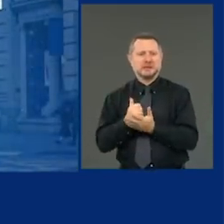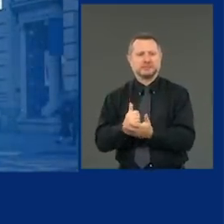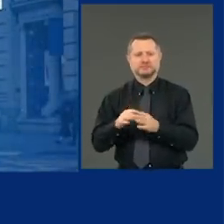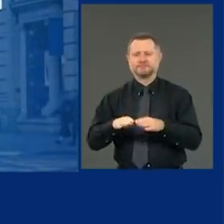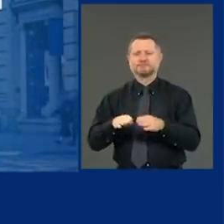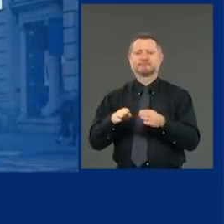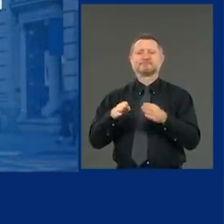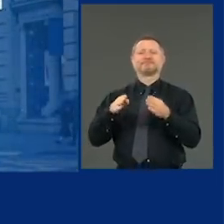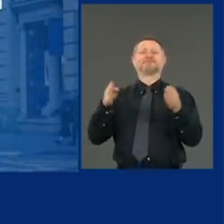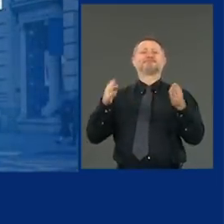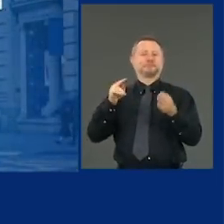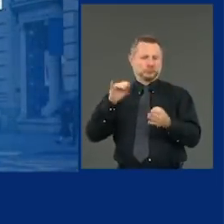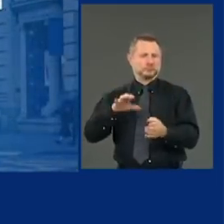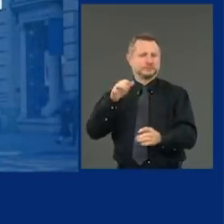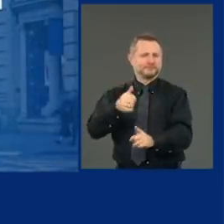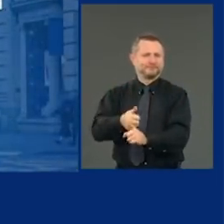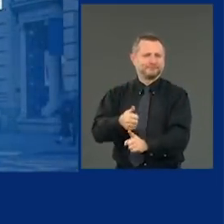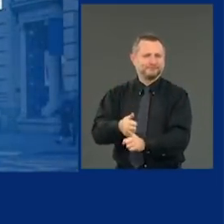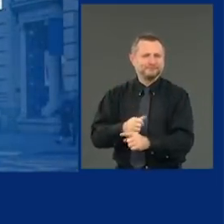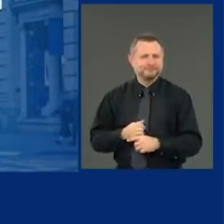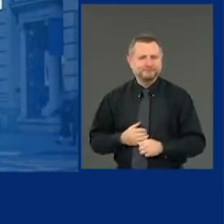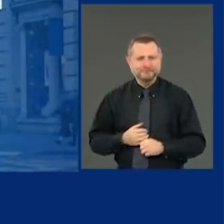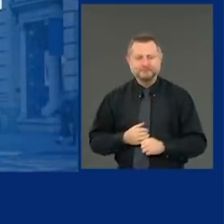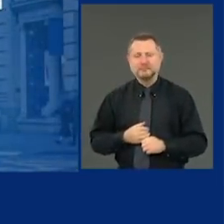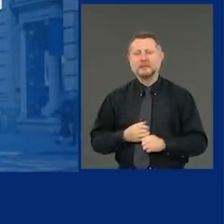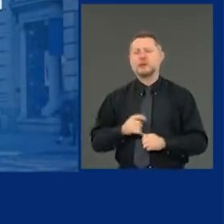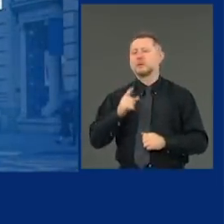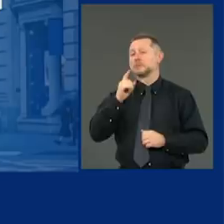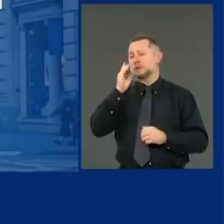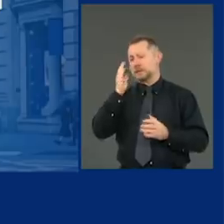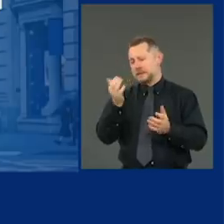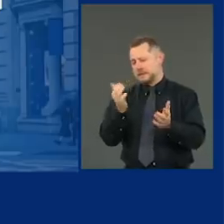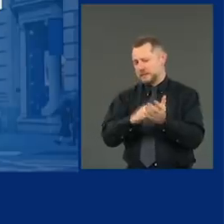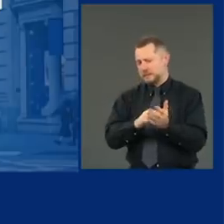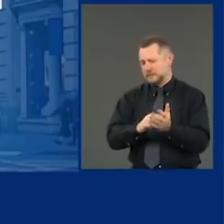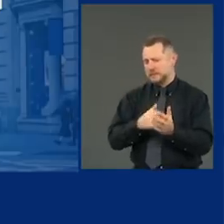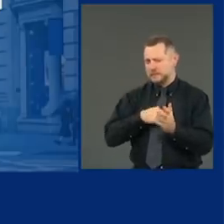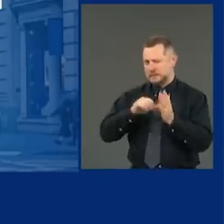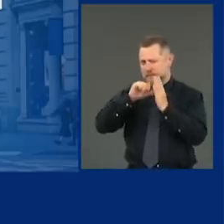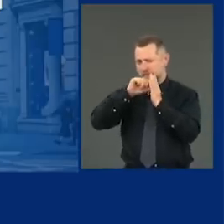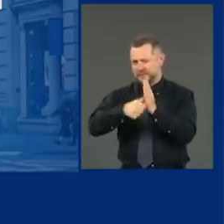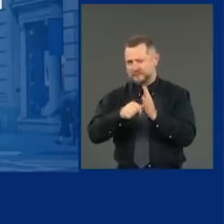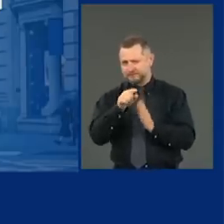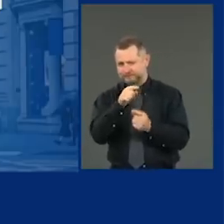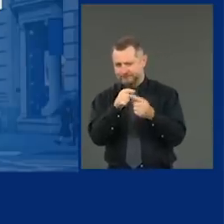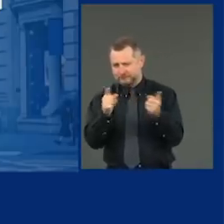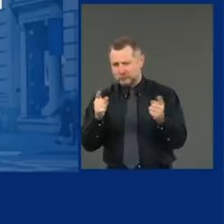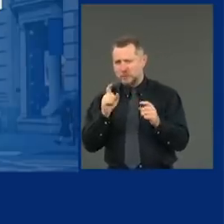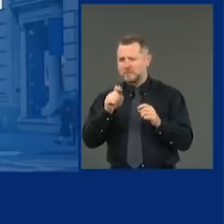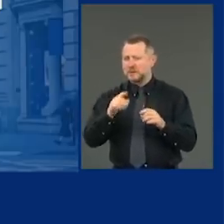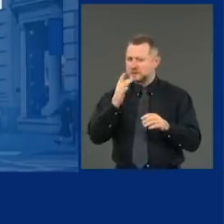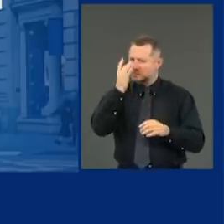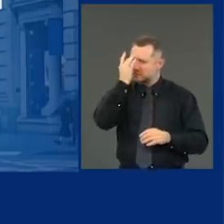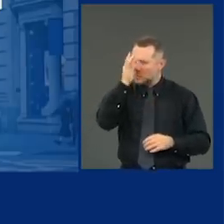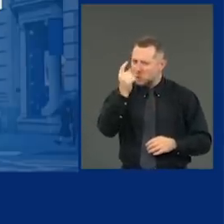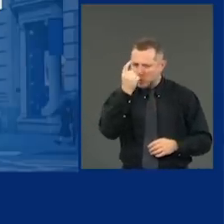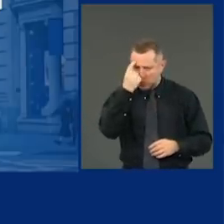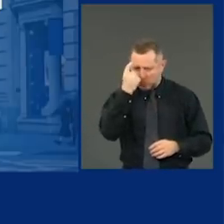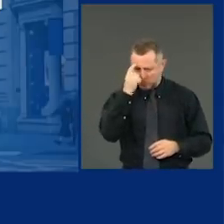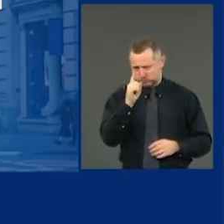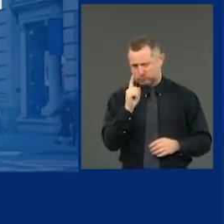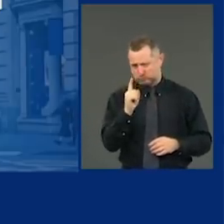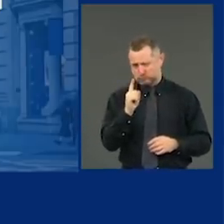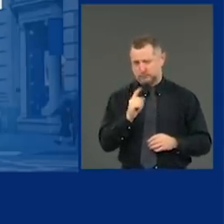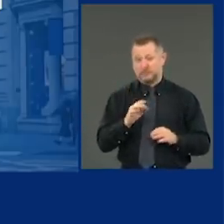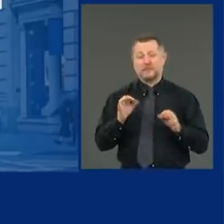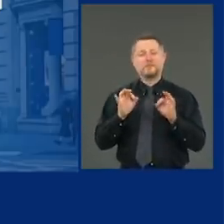City. And again, we do it smartly. We have data, we